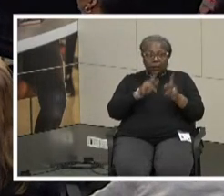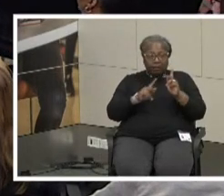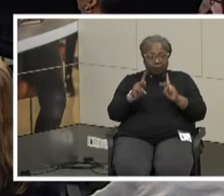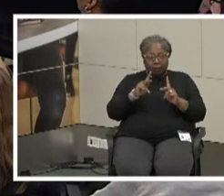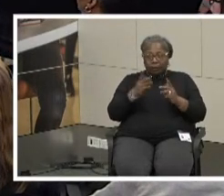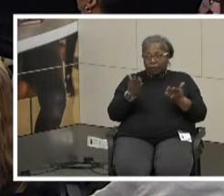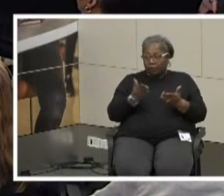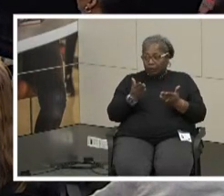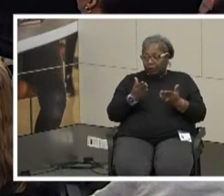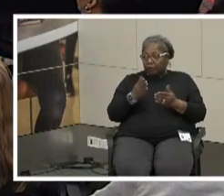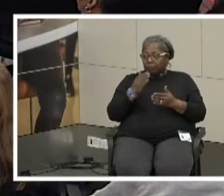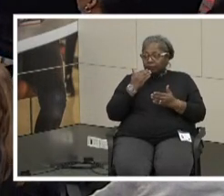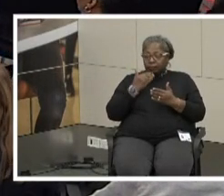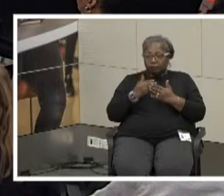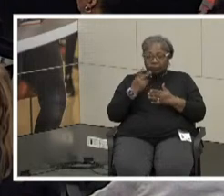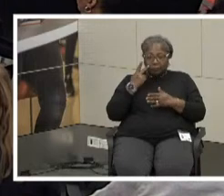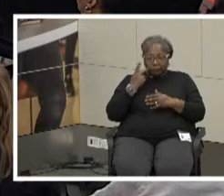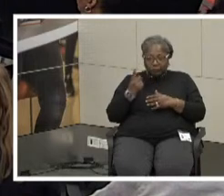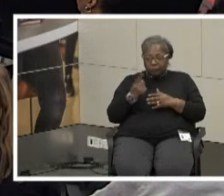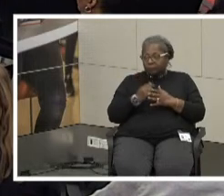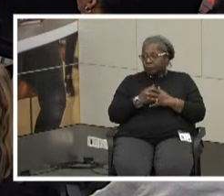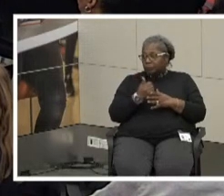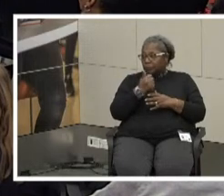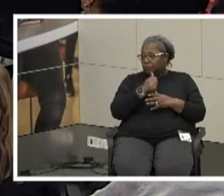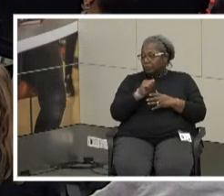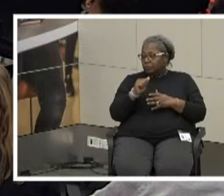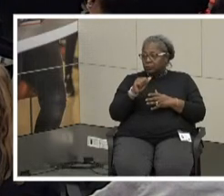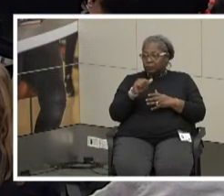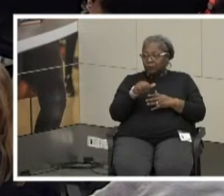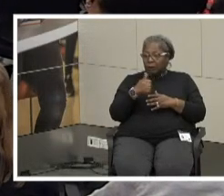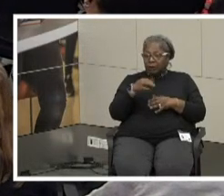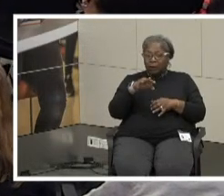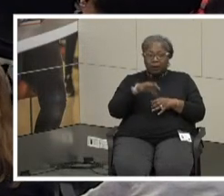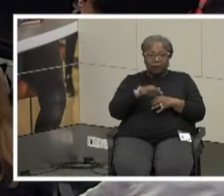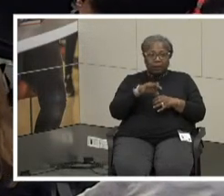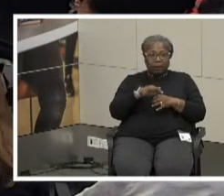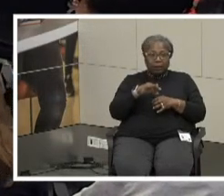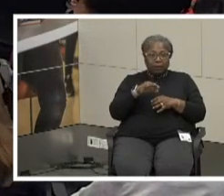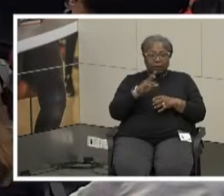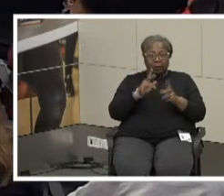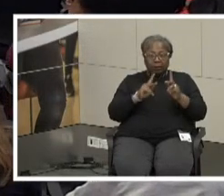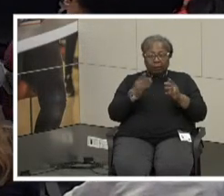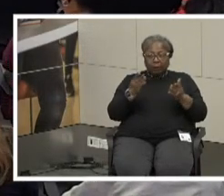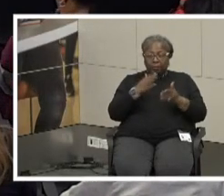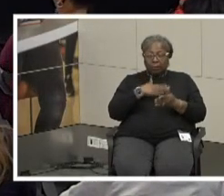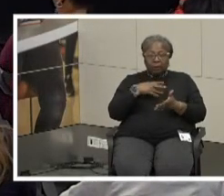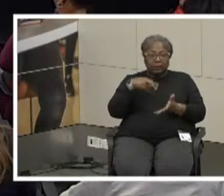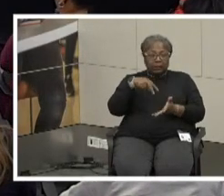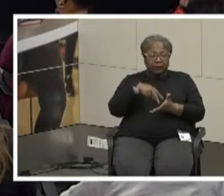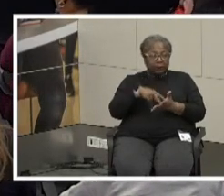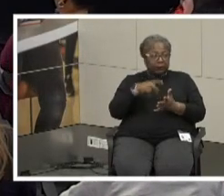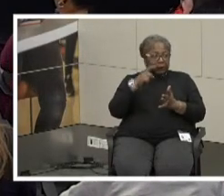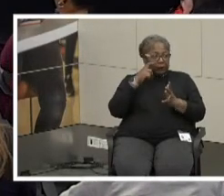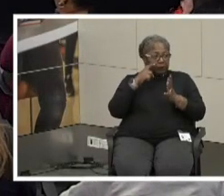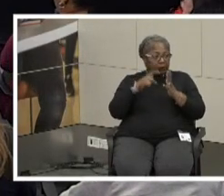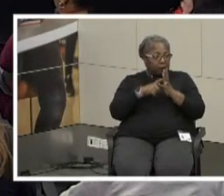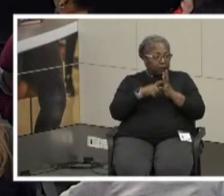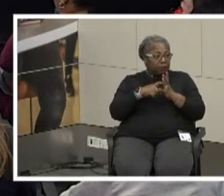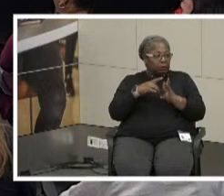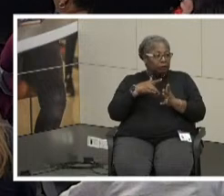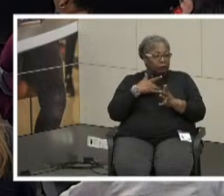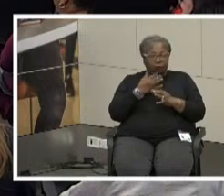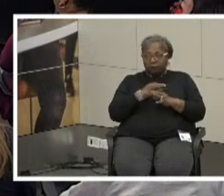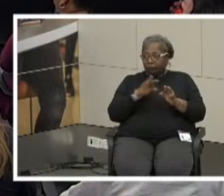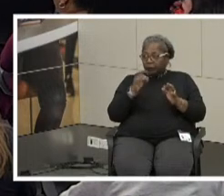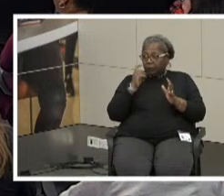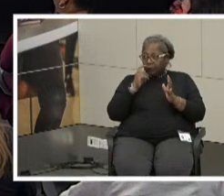Gomez is here hi good to see you um are any other elected officials here please stand and be recognized or PLO please feel free to stand